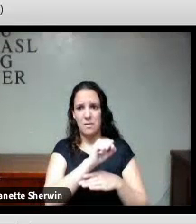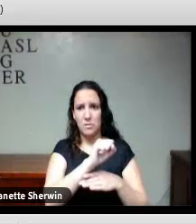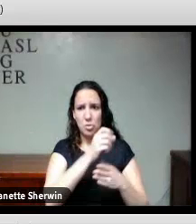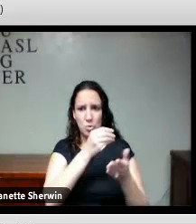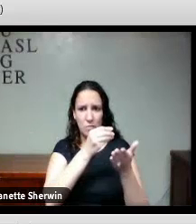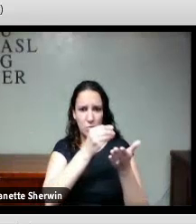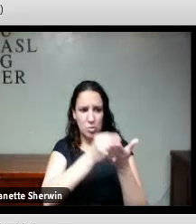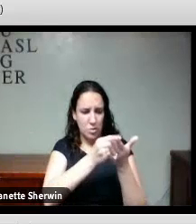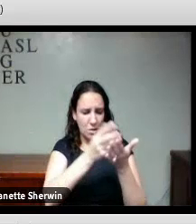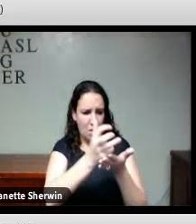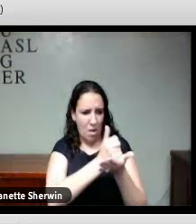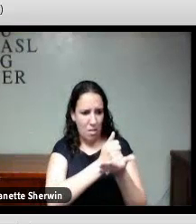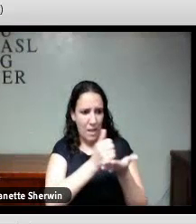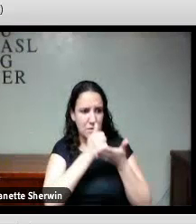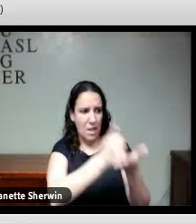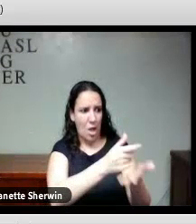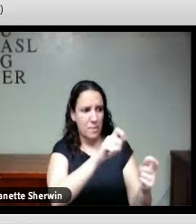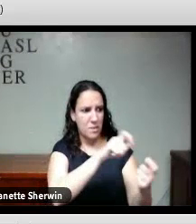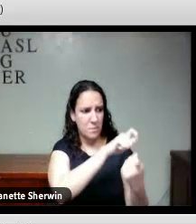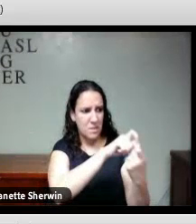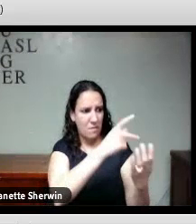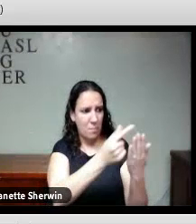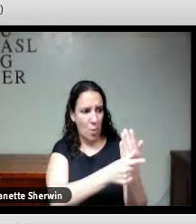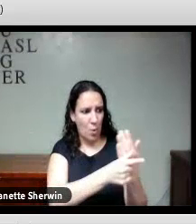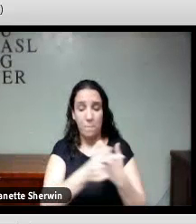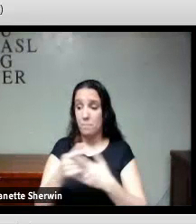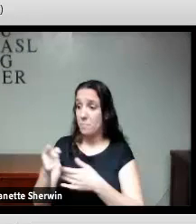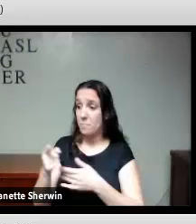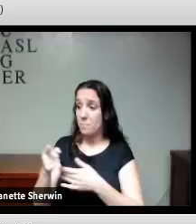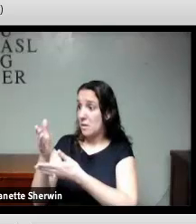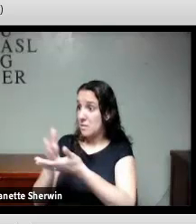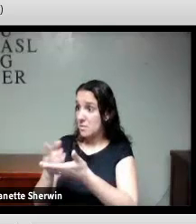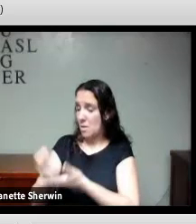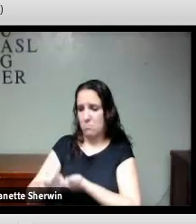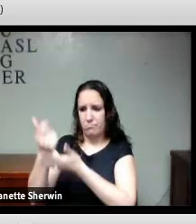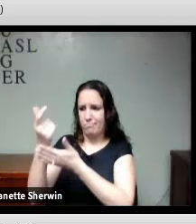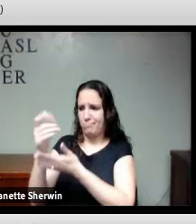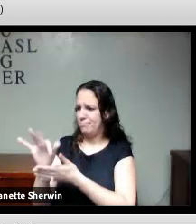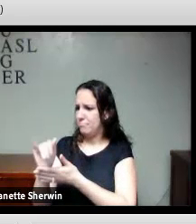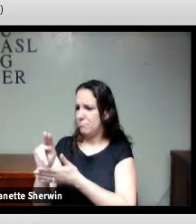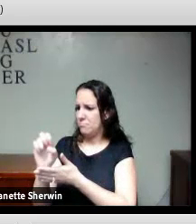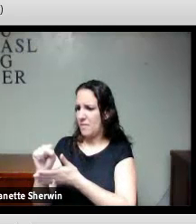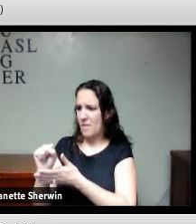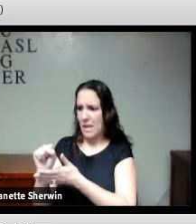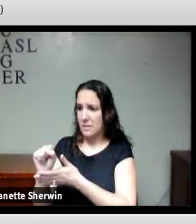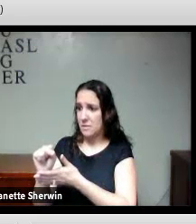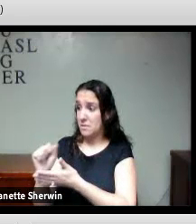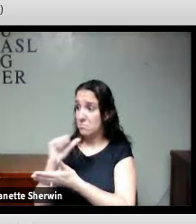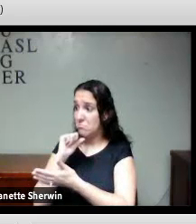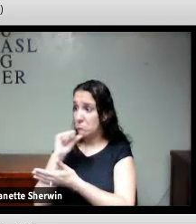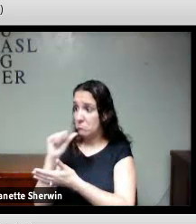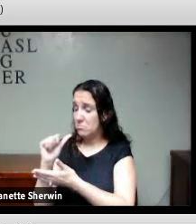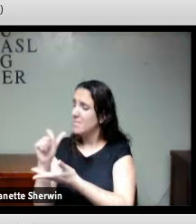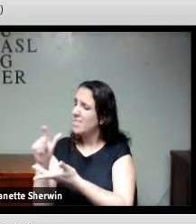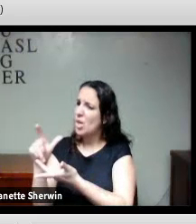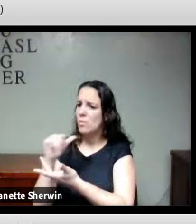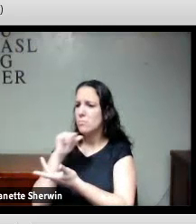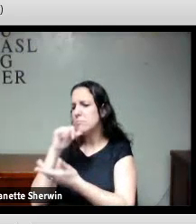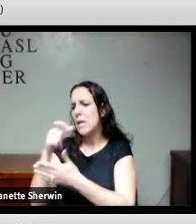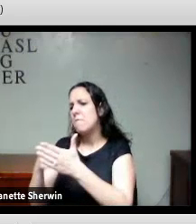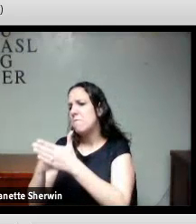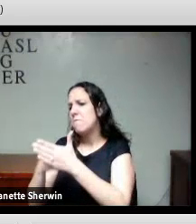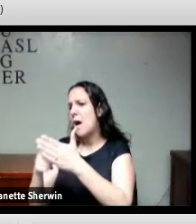programs, and some libraries have gotten rid of fines completely. Some libraries, instead of a fine, ask you to bring a canned good when you